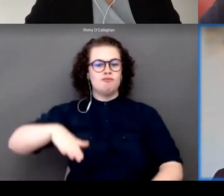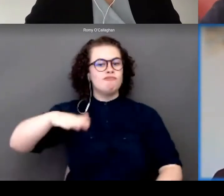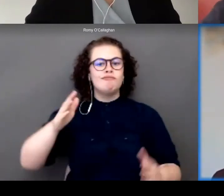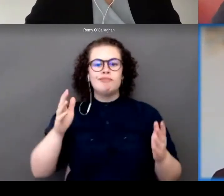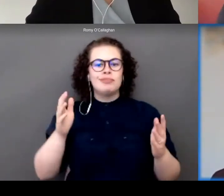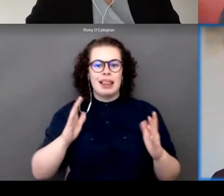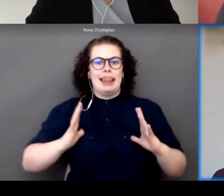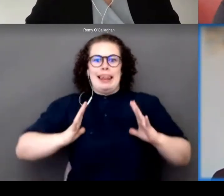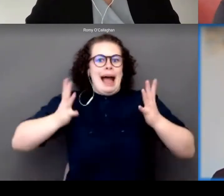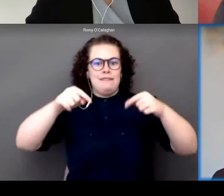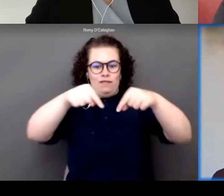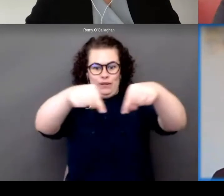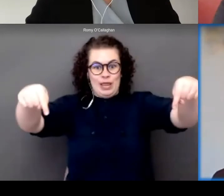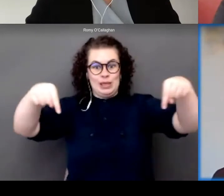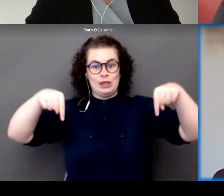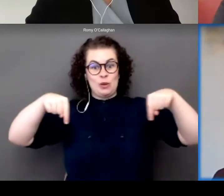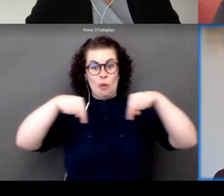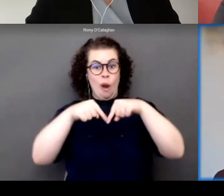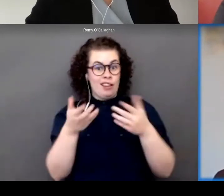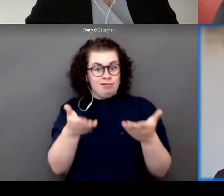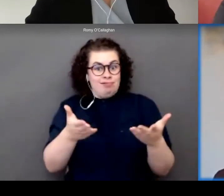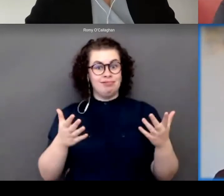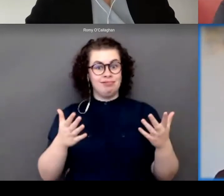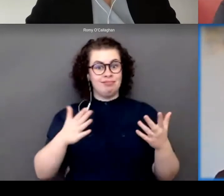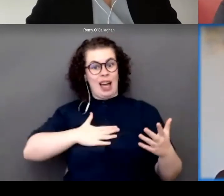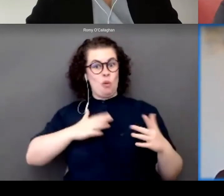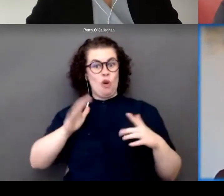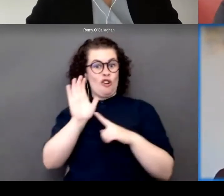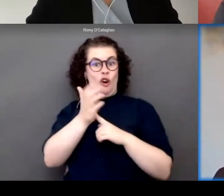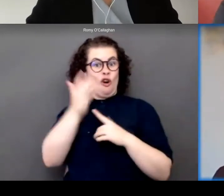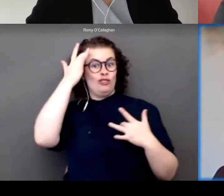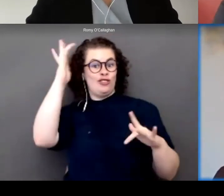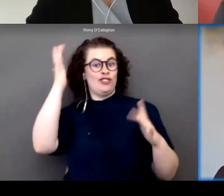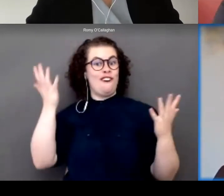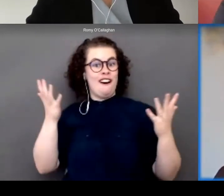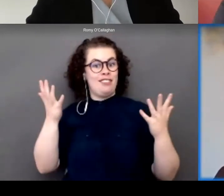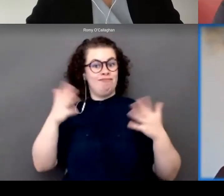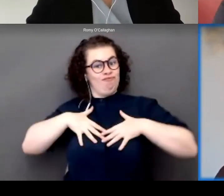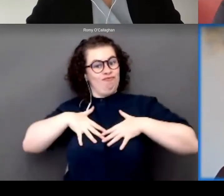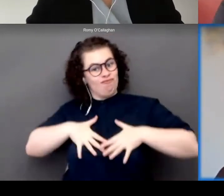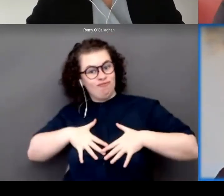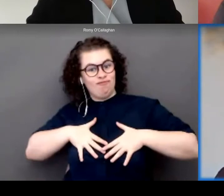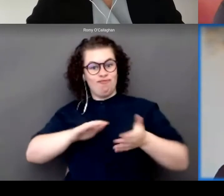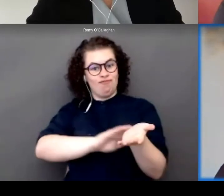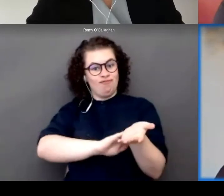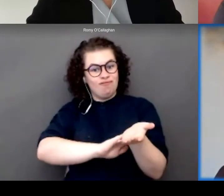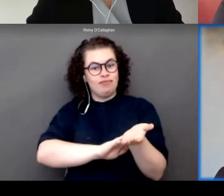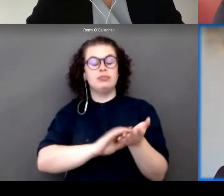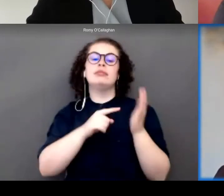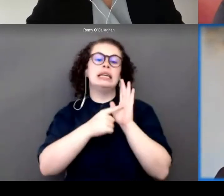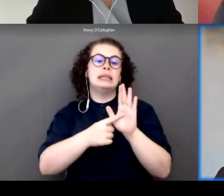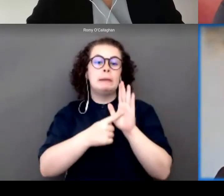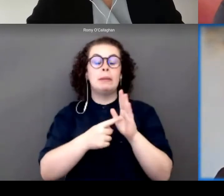say around the concept of Greek agora, which is the agora is a